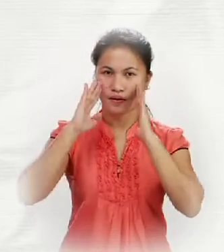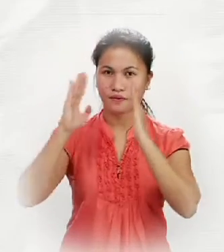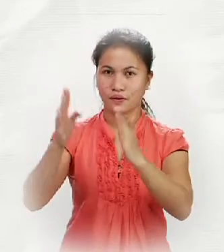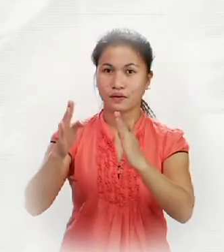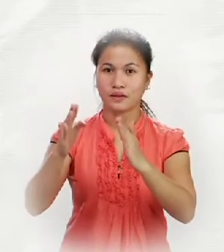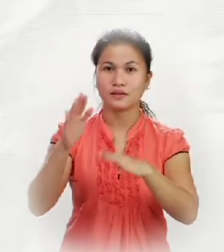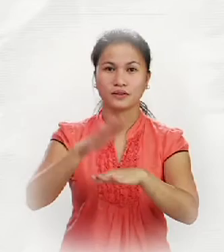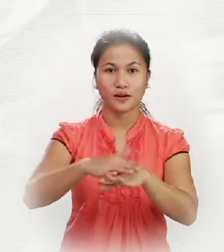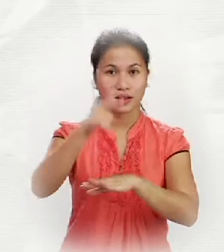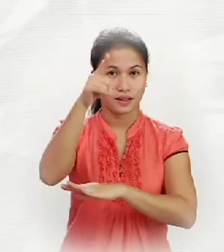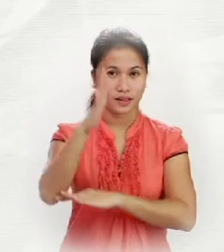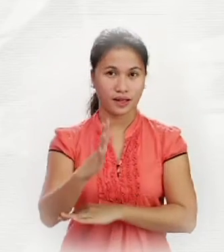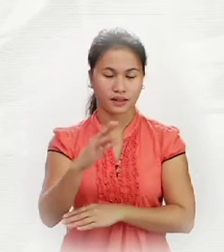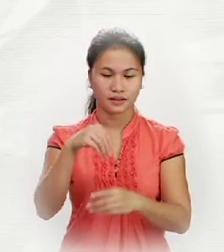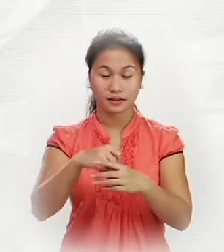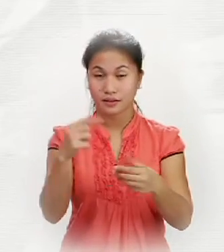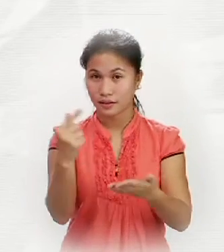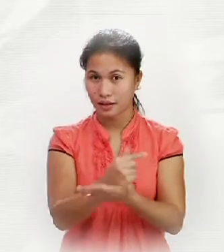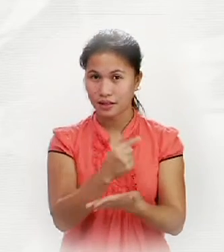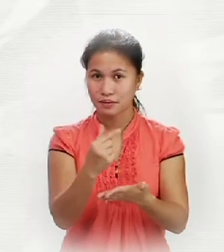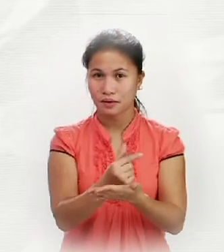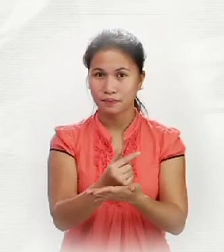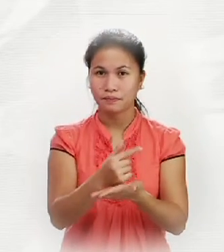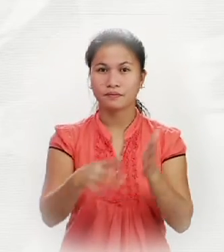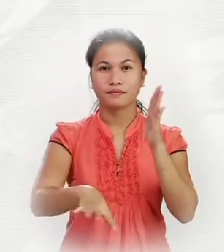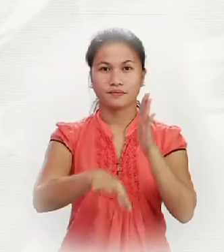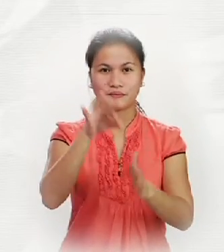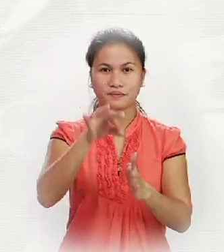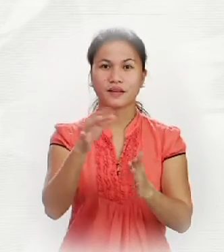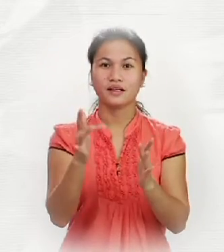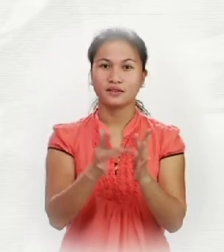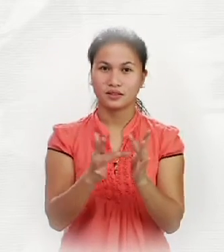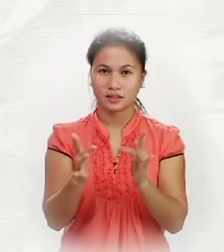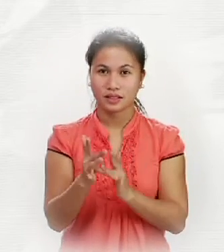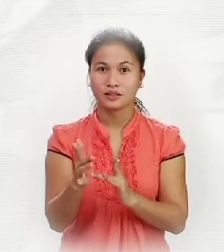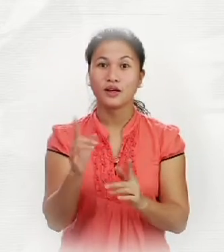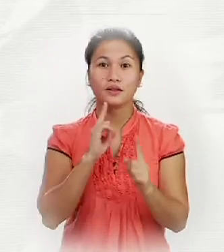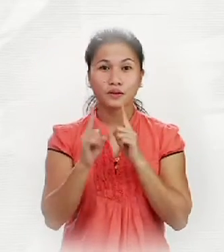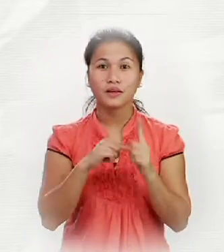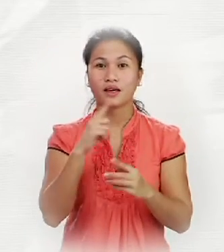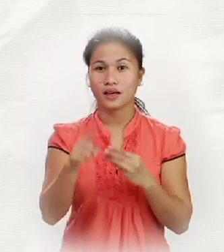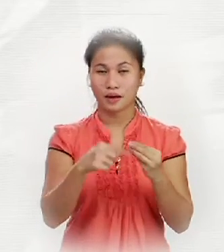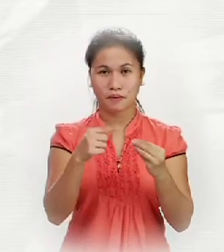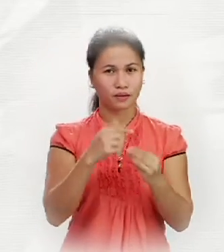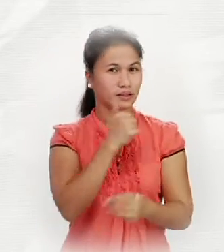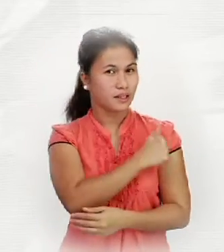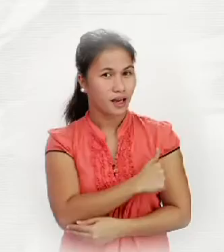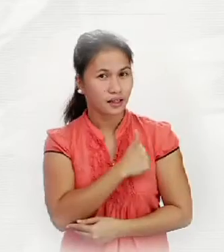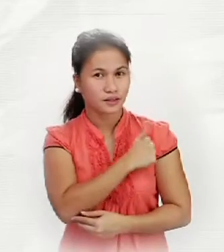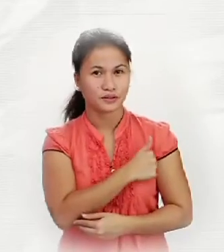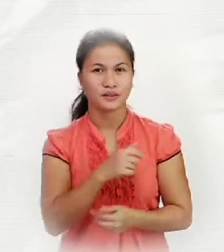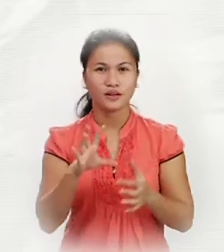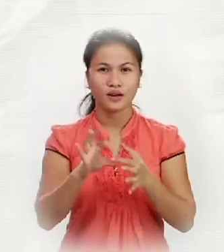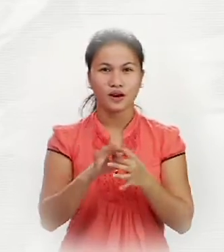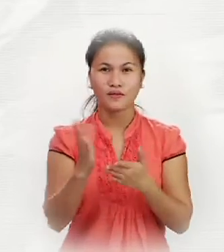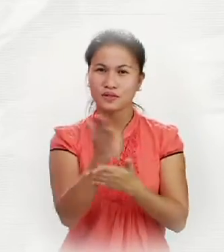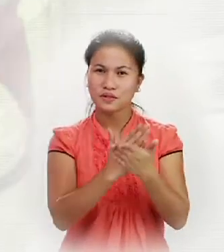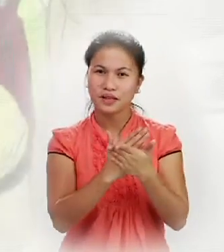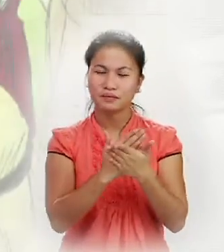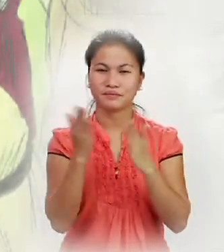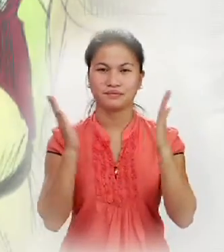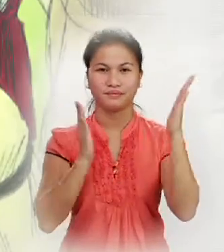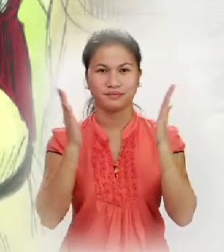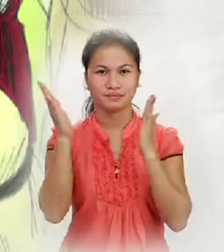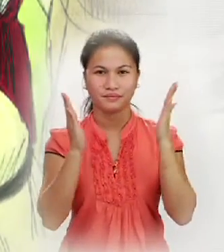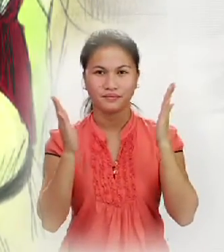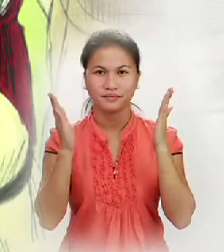God. In the Gospel, we find Jesus talking about the attitudes of some servants